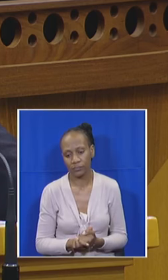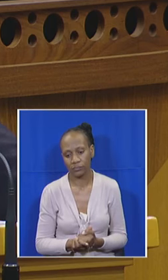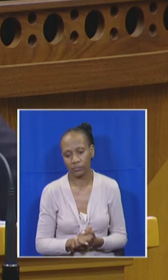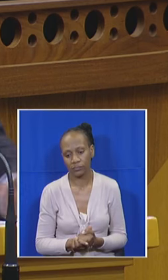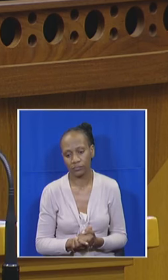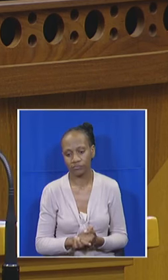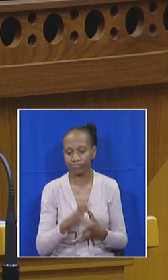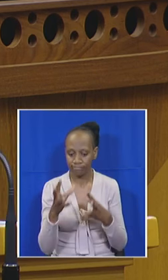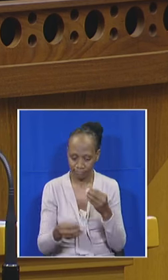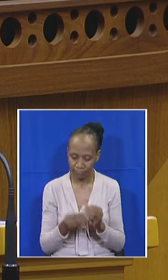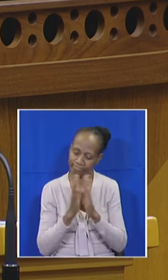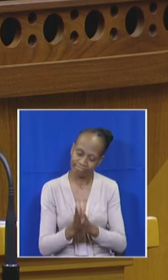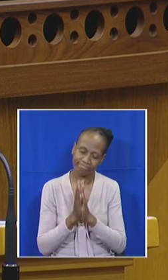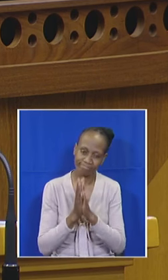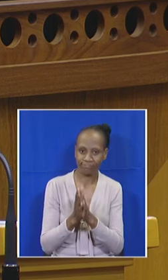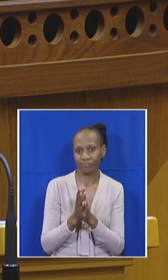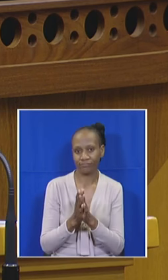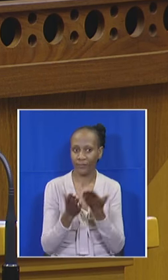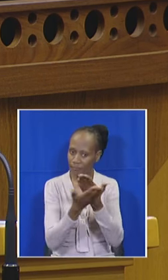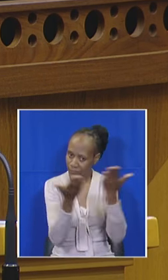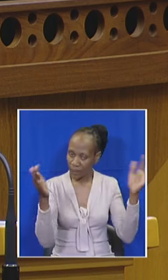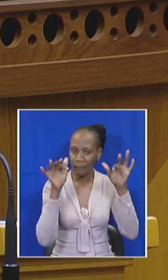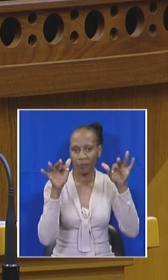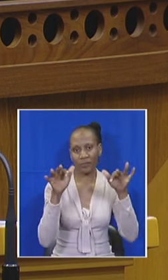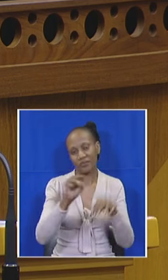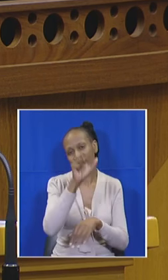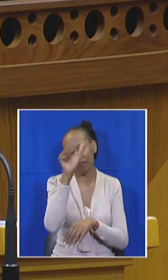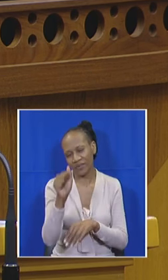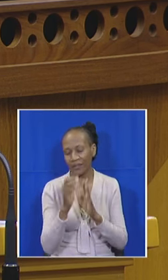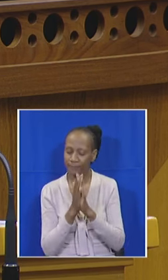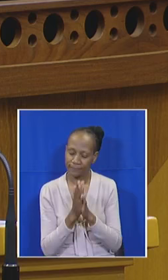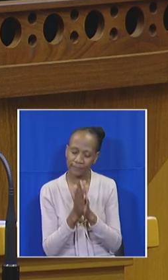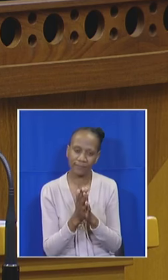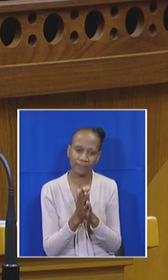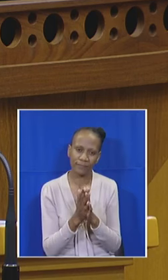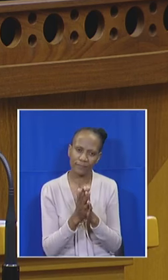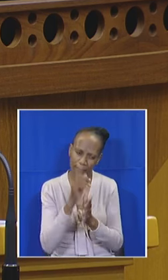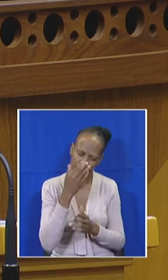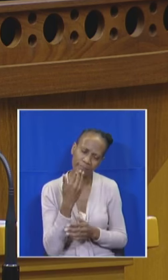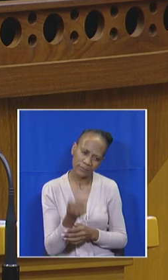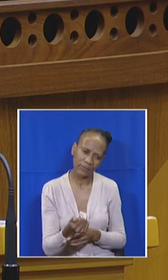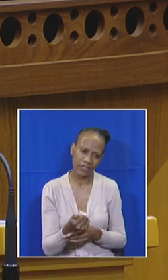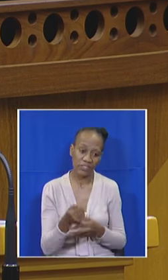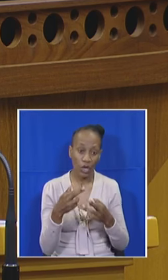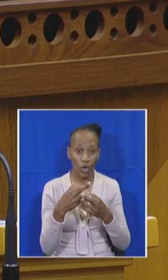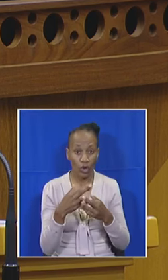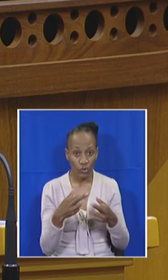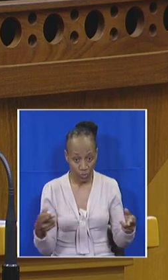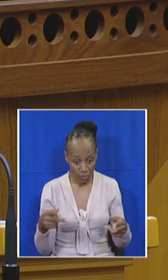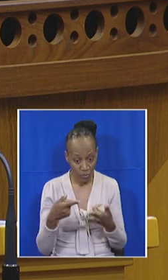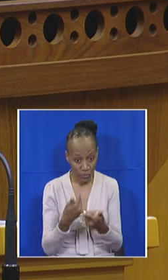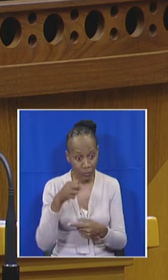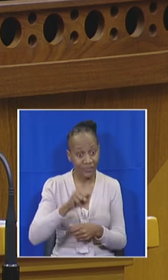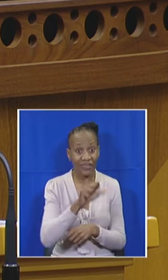We also appeal to South Africans as well to buy local products so